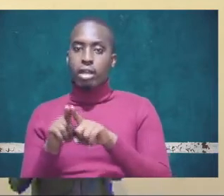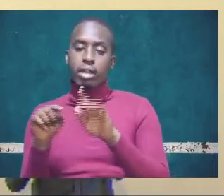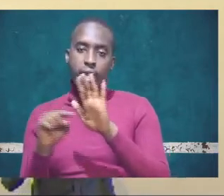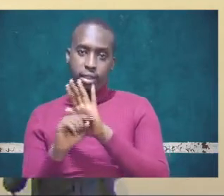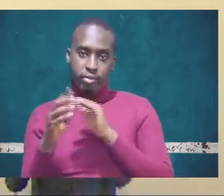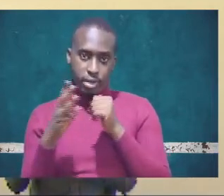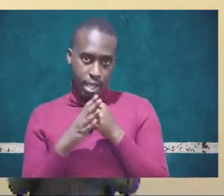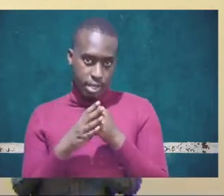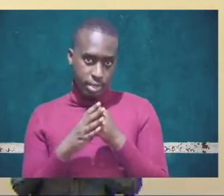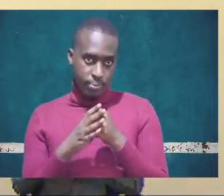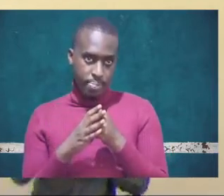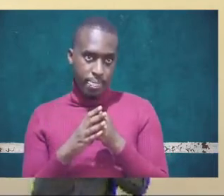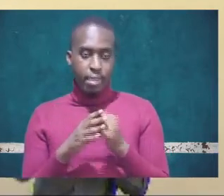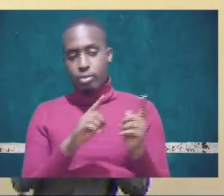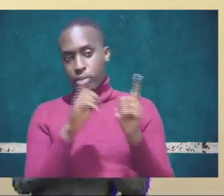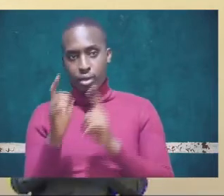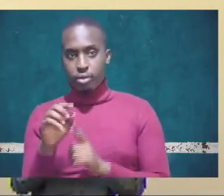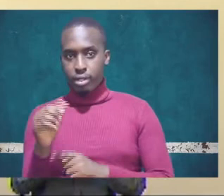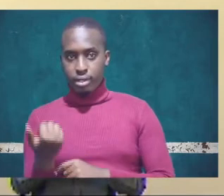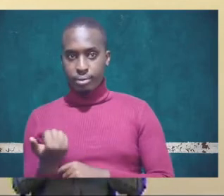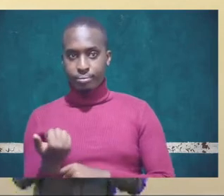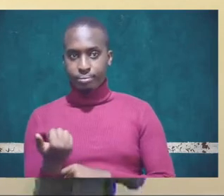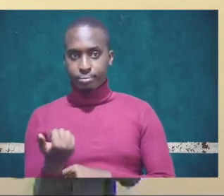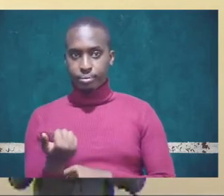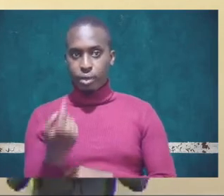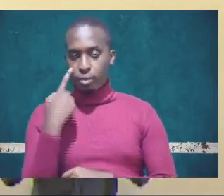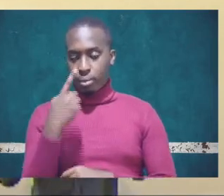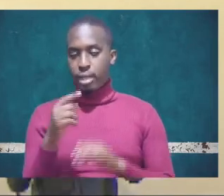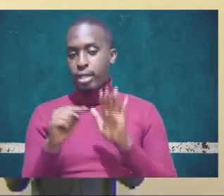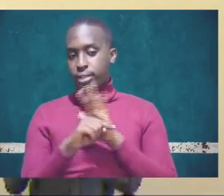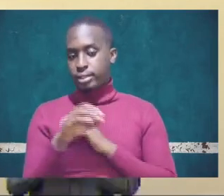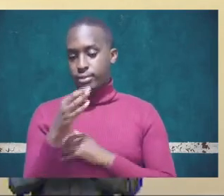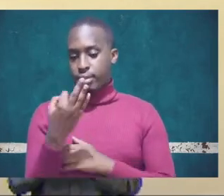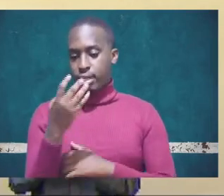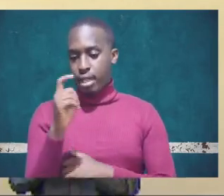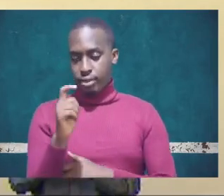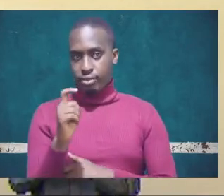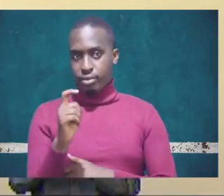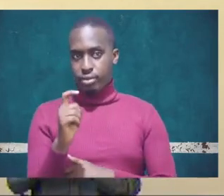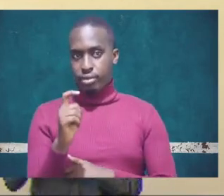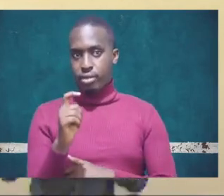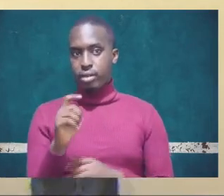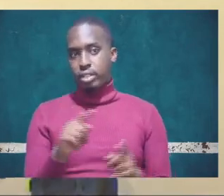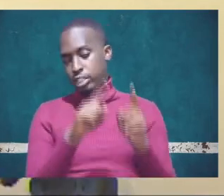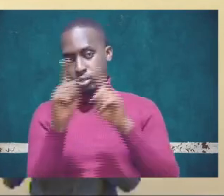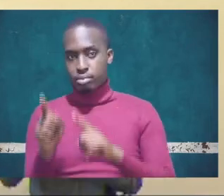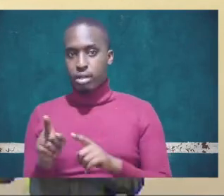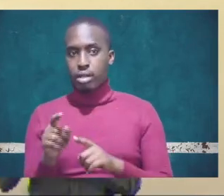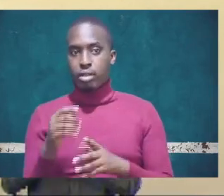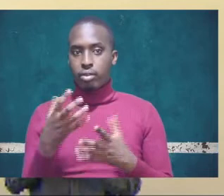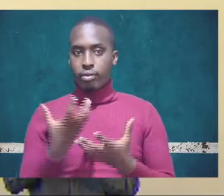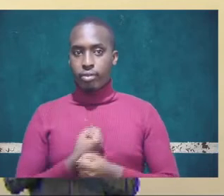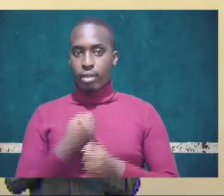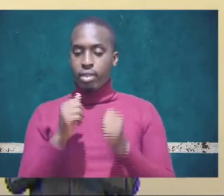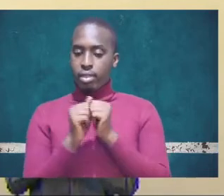this? We work on the second one, over here. We have negative 3x. This one goes there, and we remain